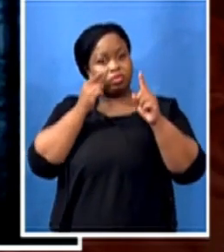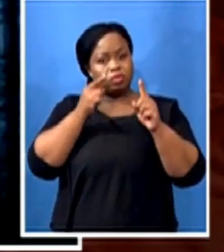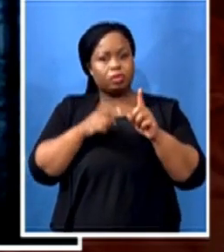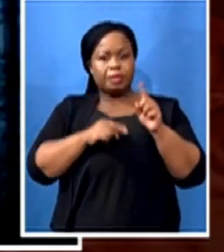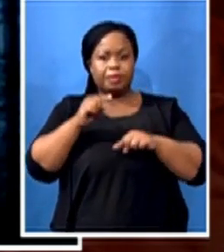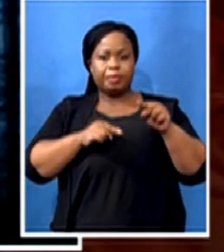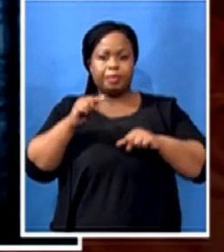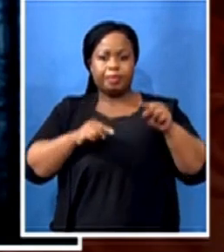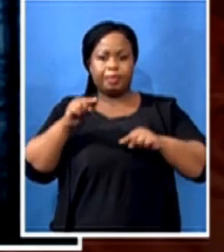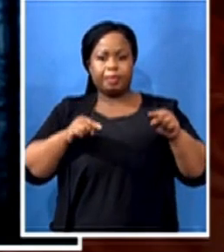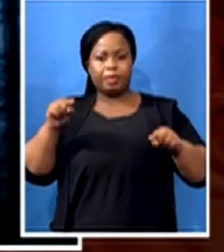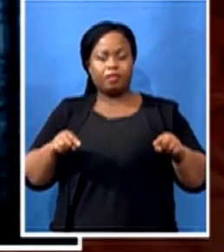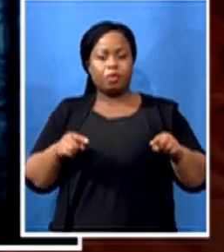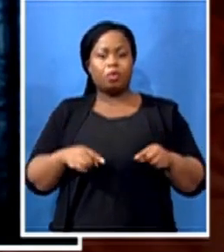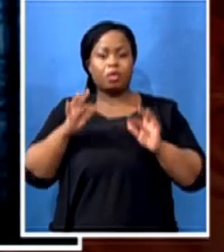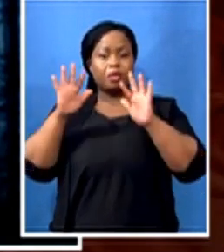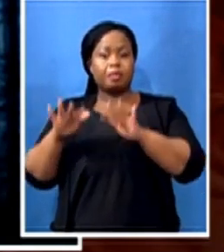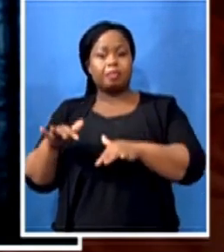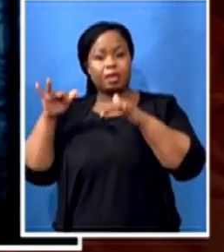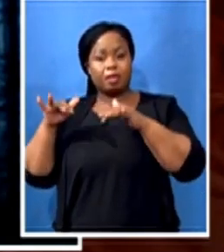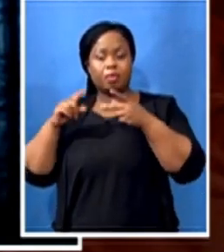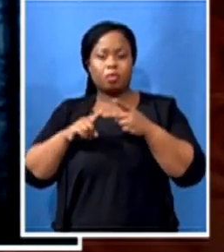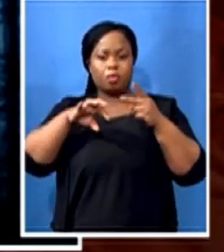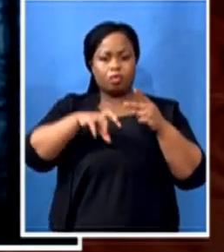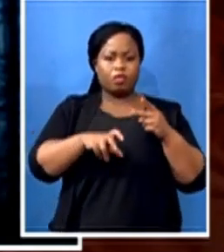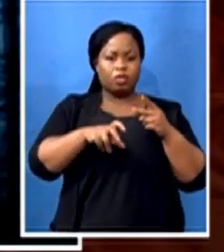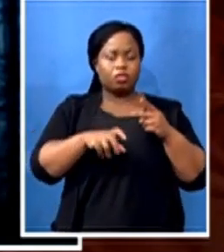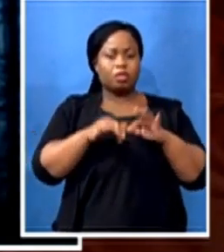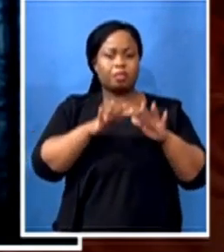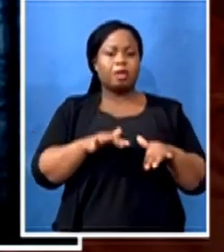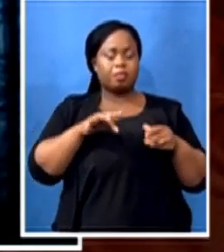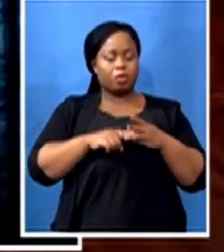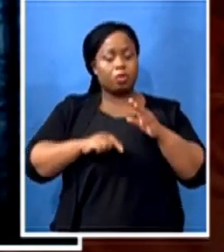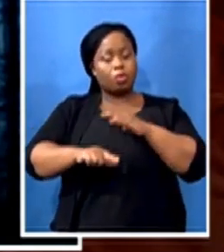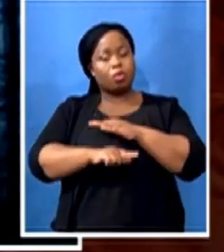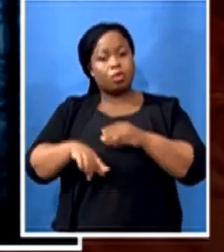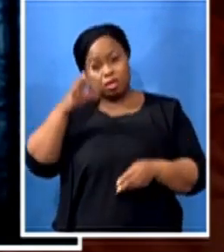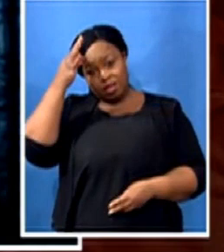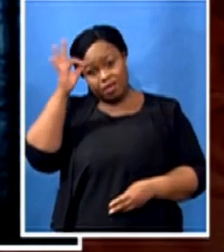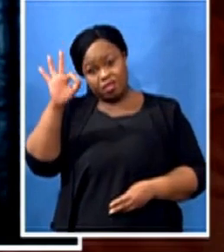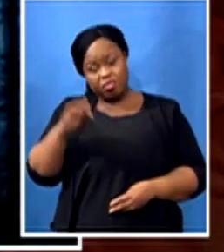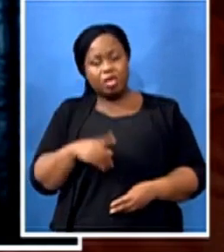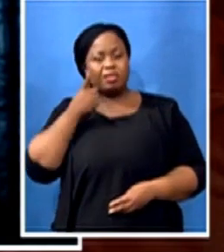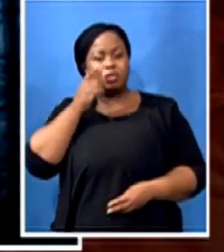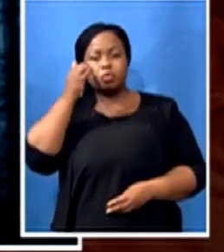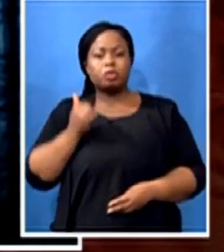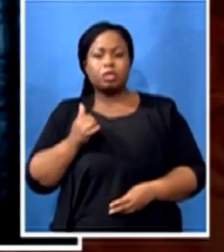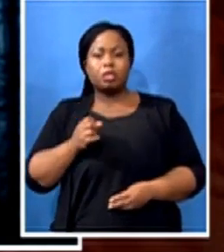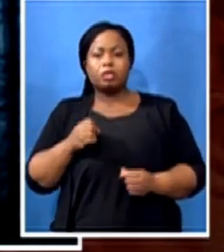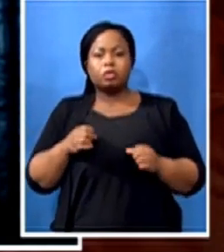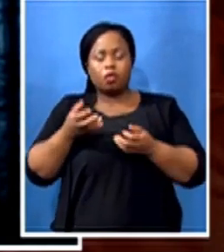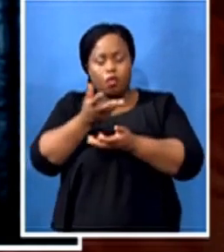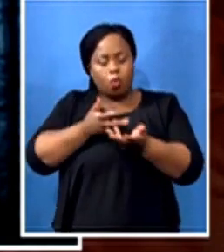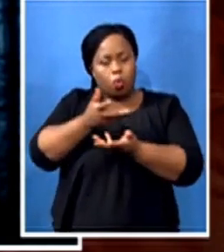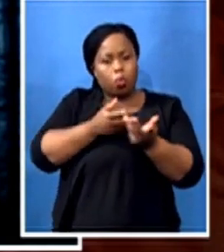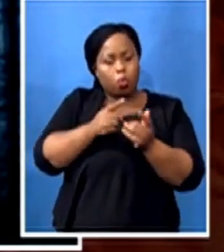or the provincial legislature or local government, of how, for example, caucuses are formed. Right. Because if the decision